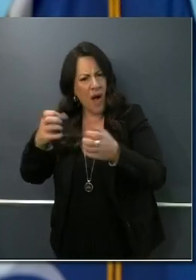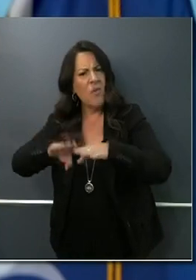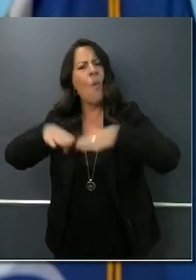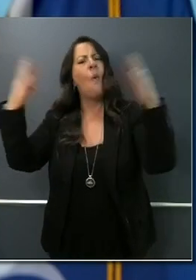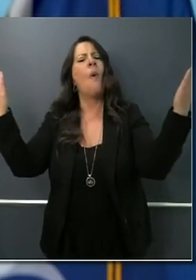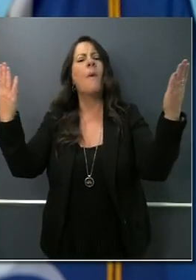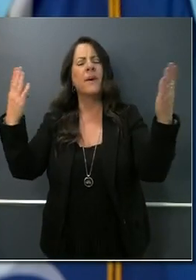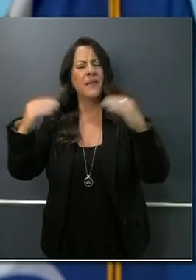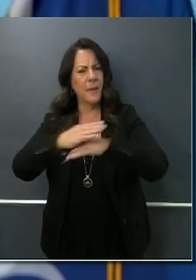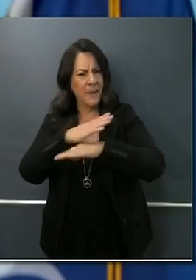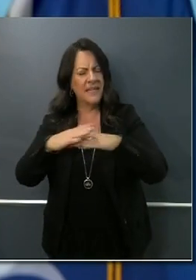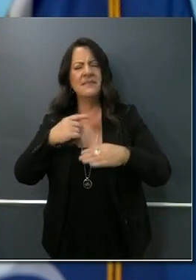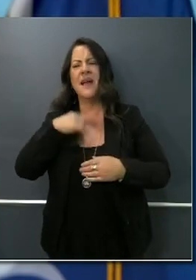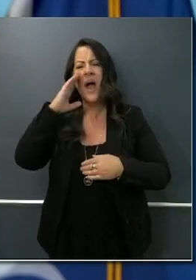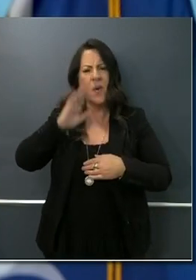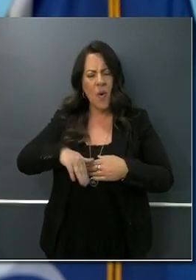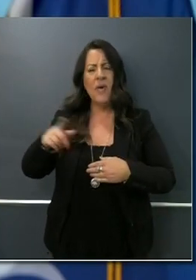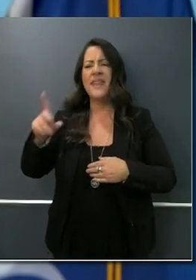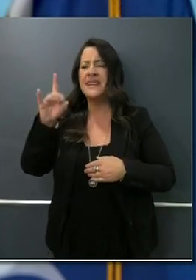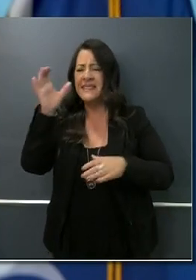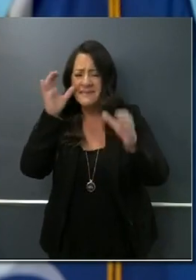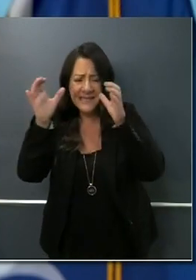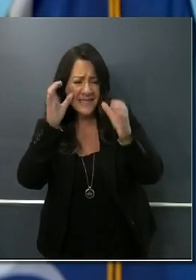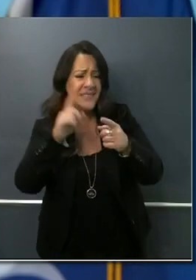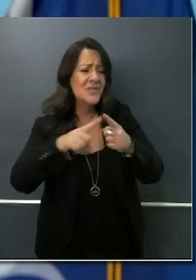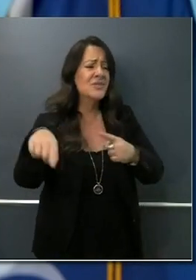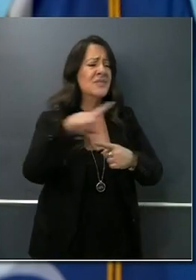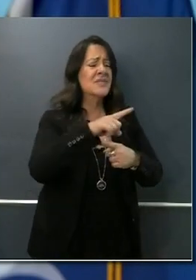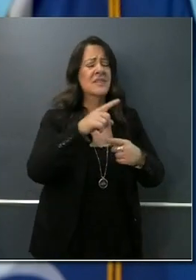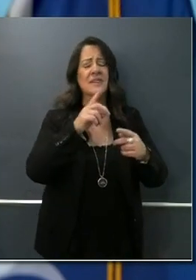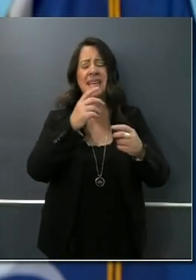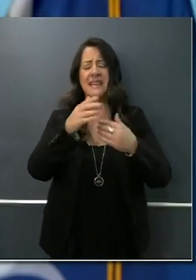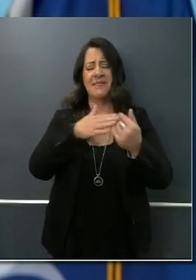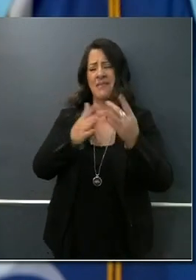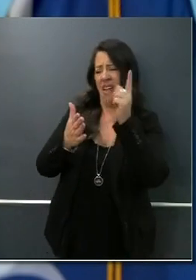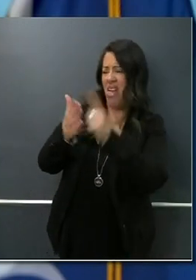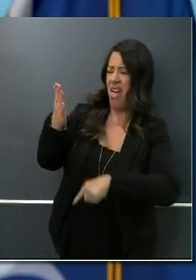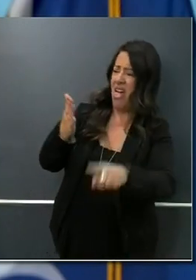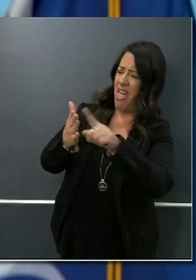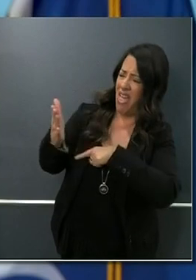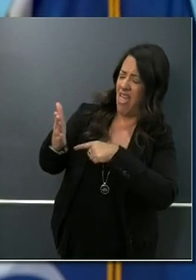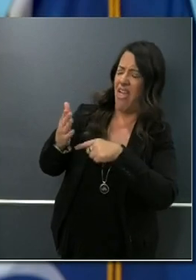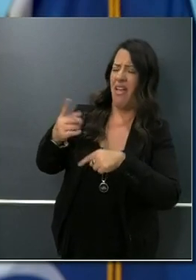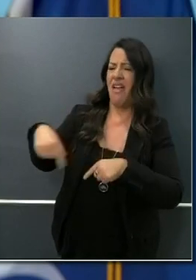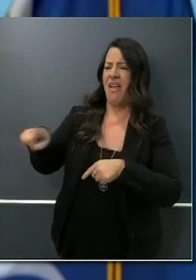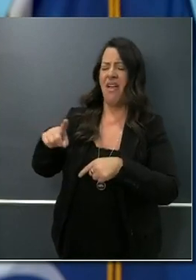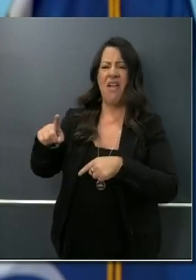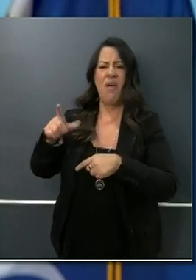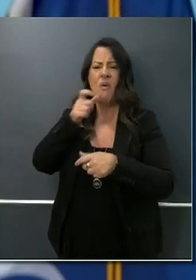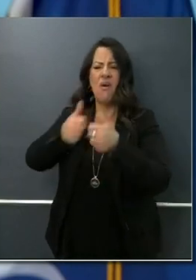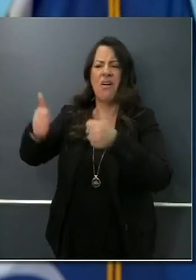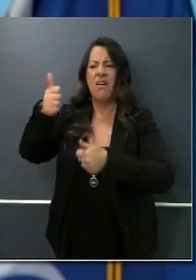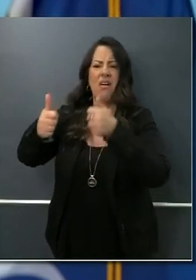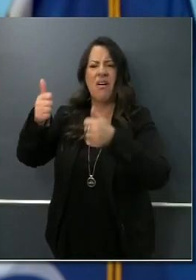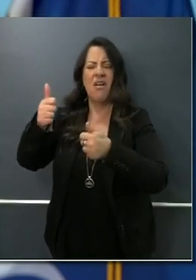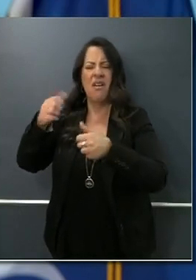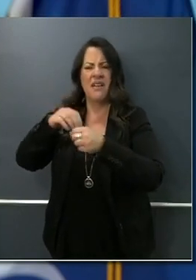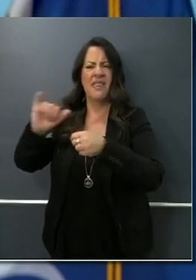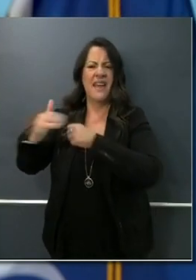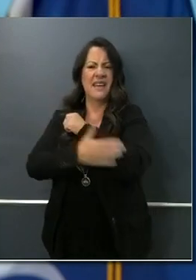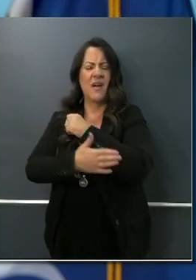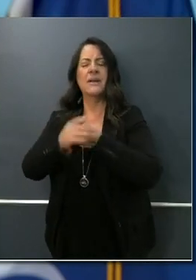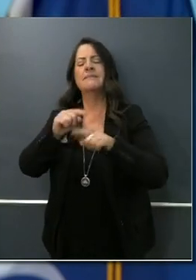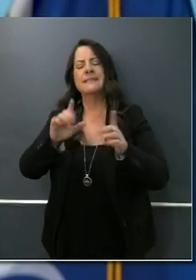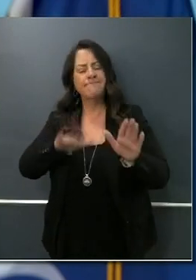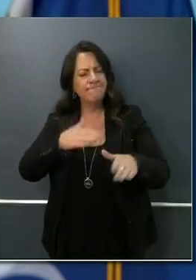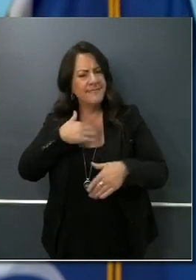listened to the concerns and some of the criticism that all of us have received. And I think there's an understanding and willingness